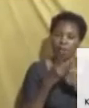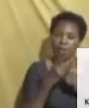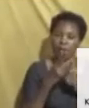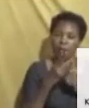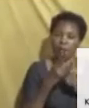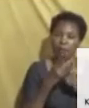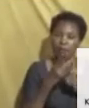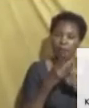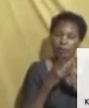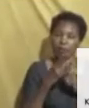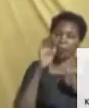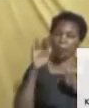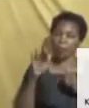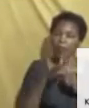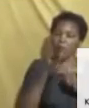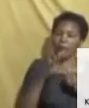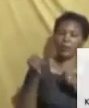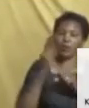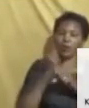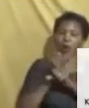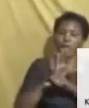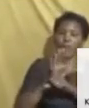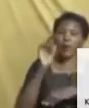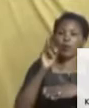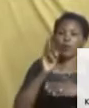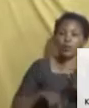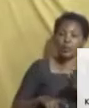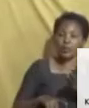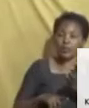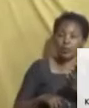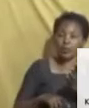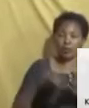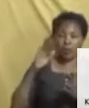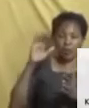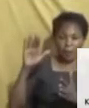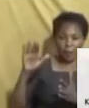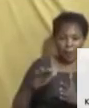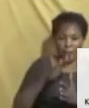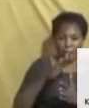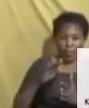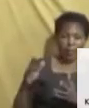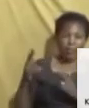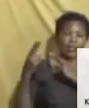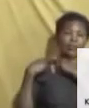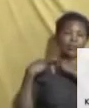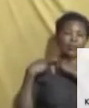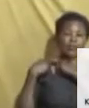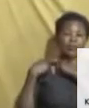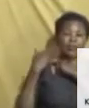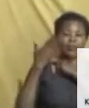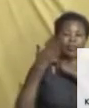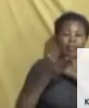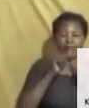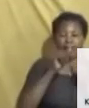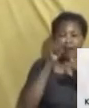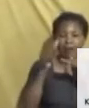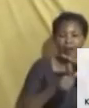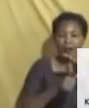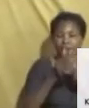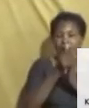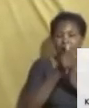is the role of Parliament? The role of Parliament is set out under Article 94